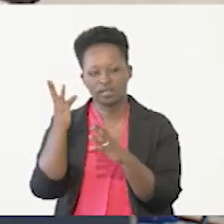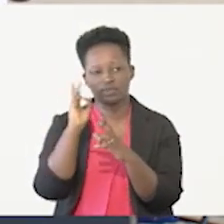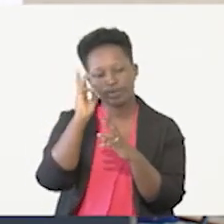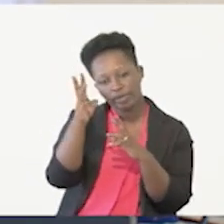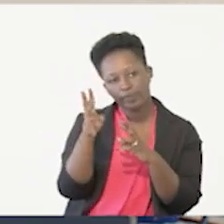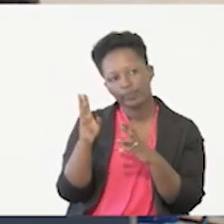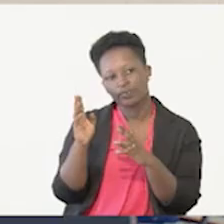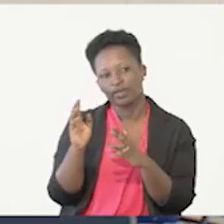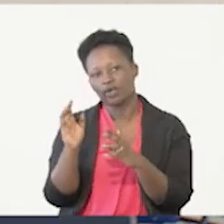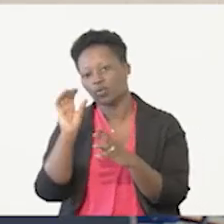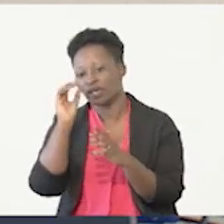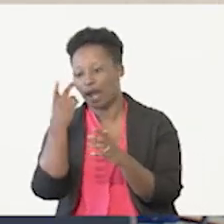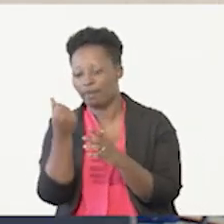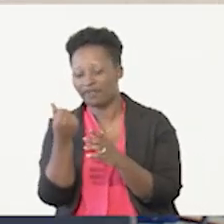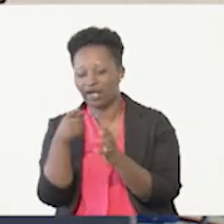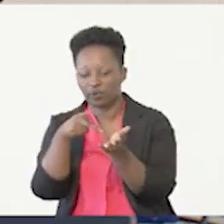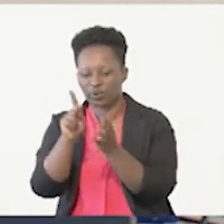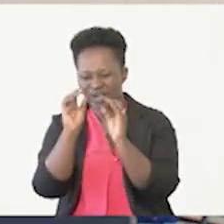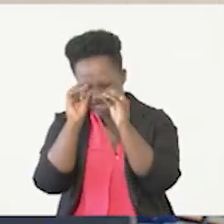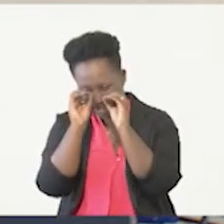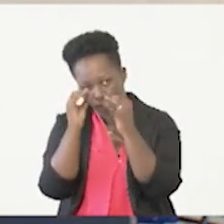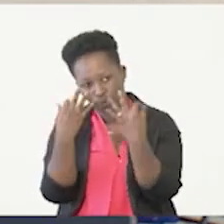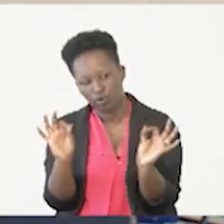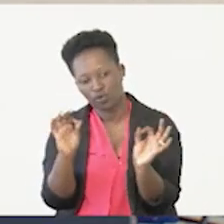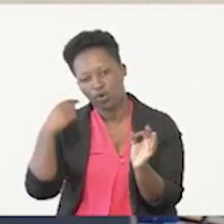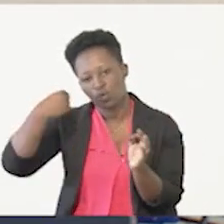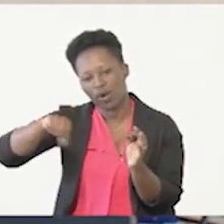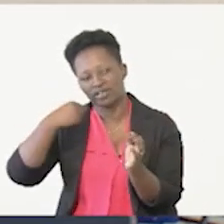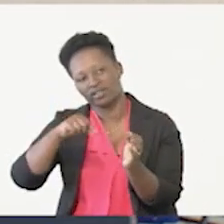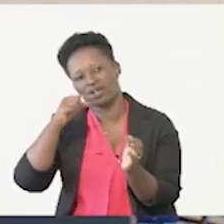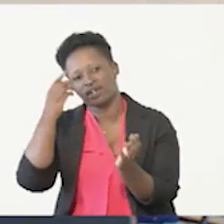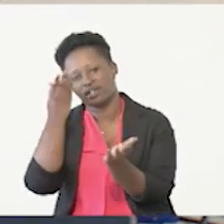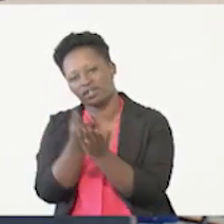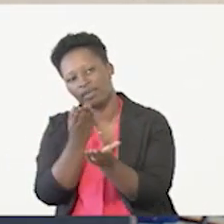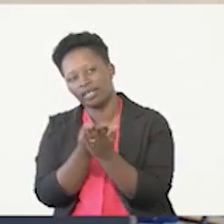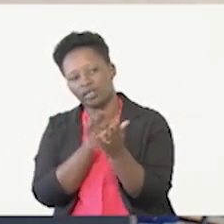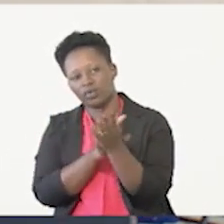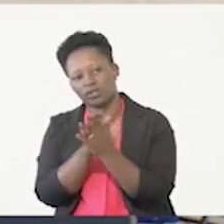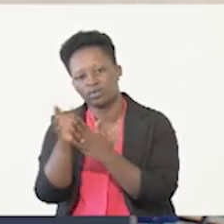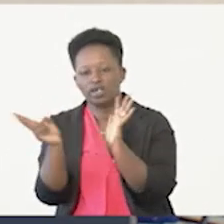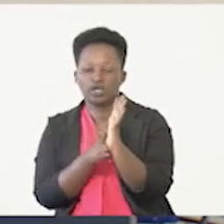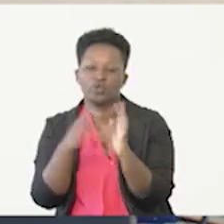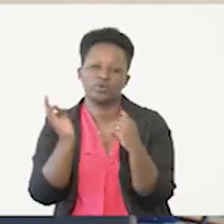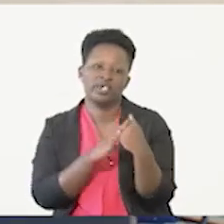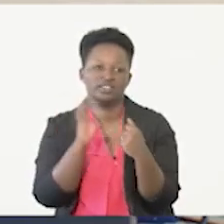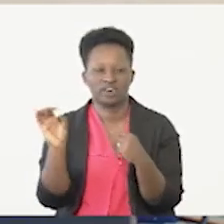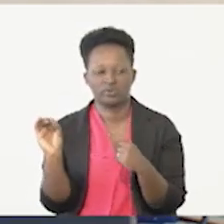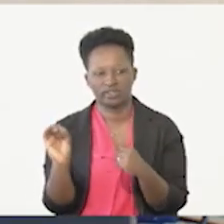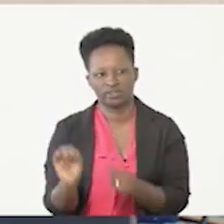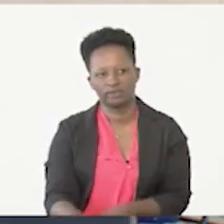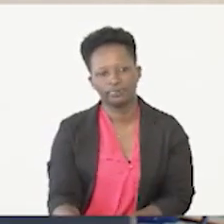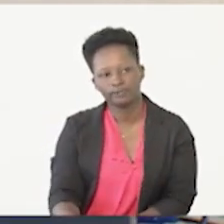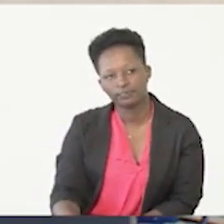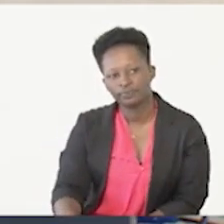now at 0 price, quantity demanded, consumed will be 800, as you can see. So